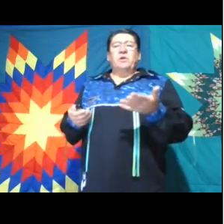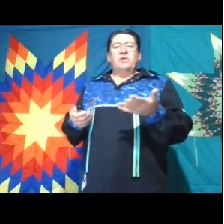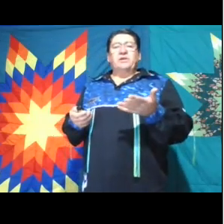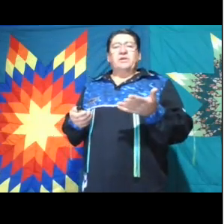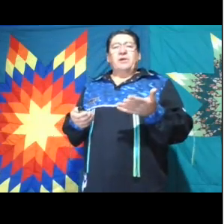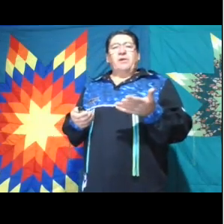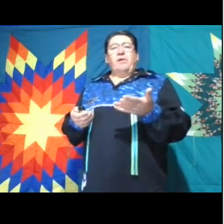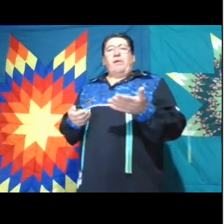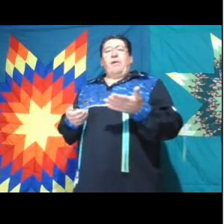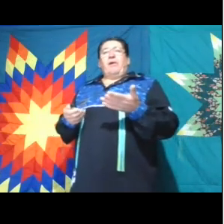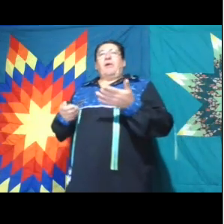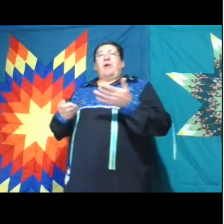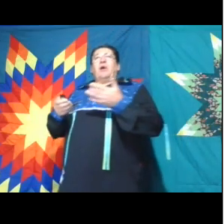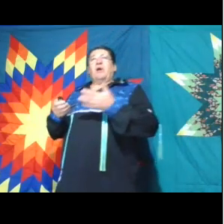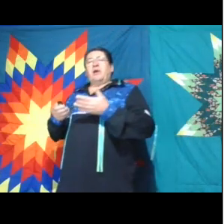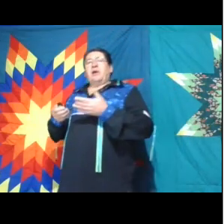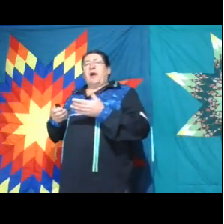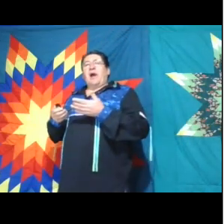Inclusion Works.